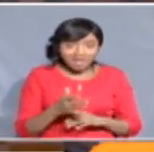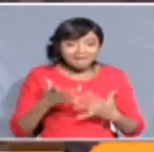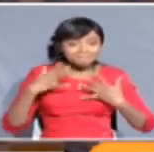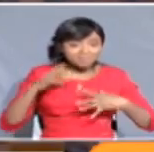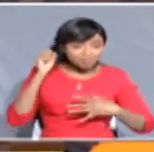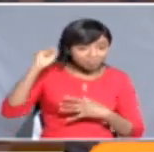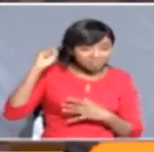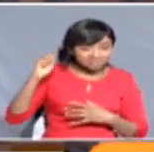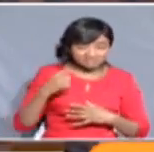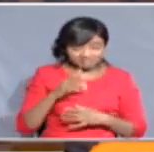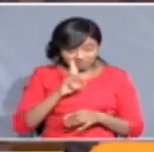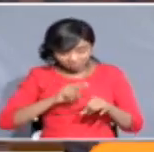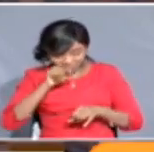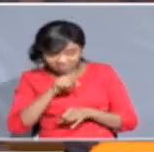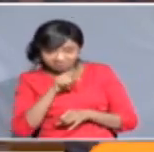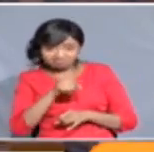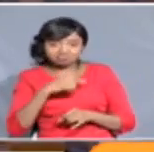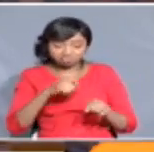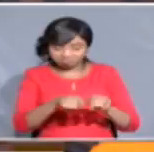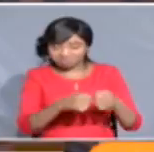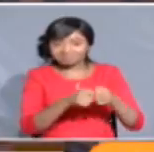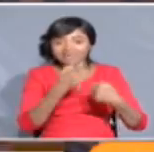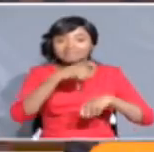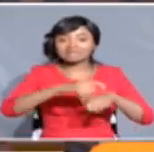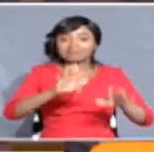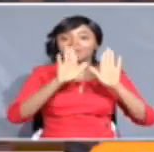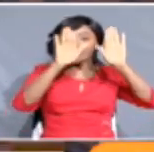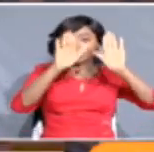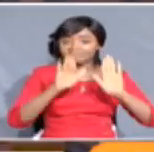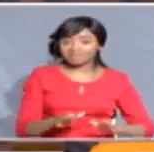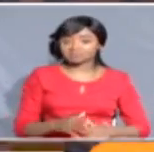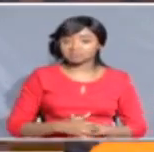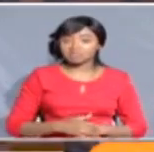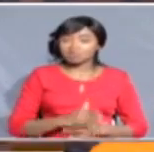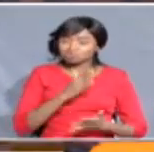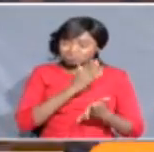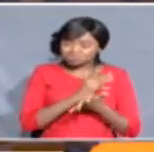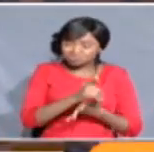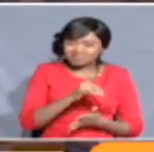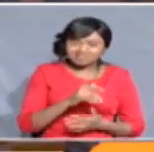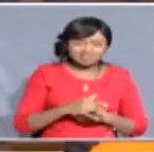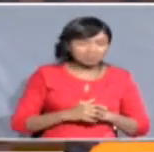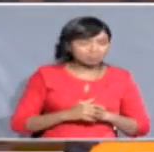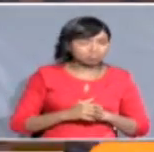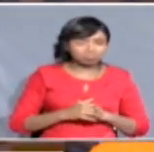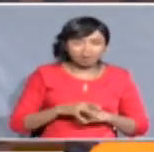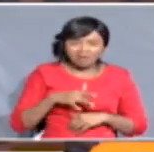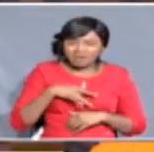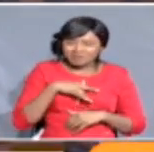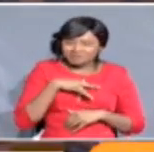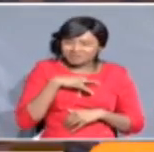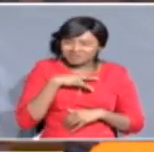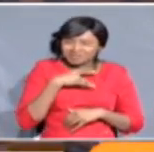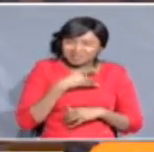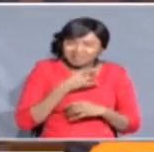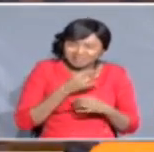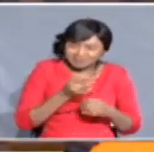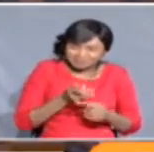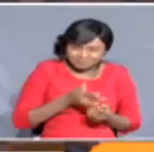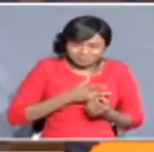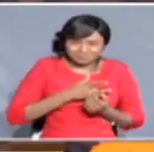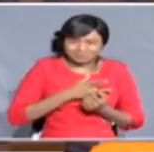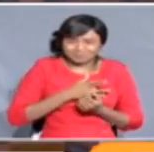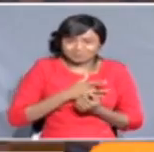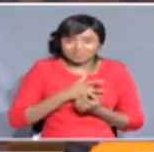her during previous political campaigns. It was from a very personal place that she then brought before the House